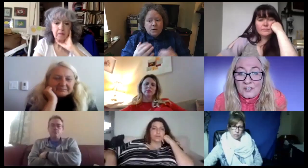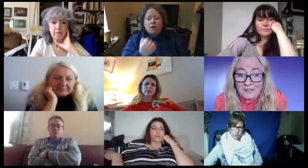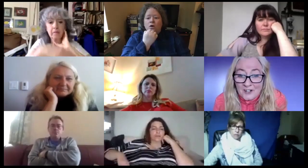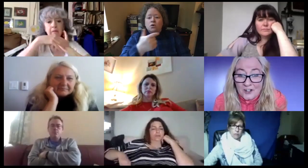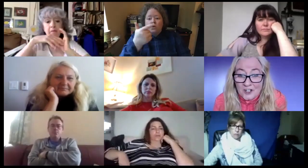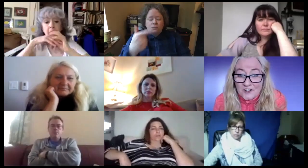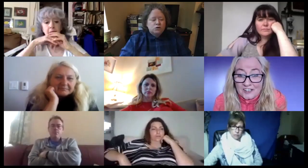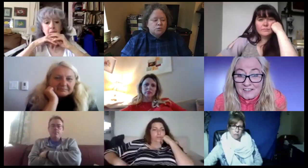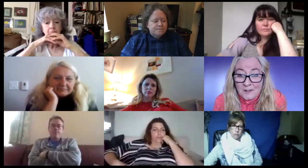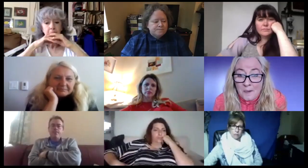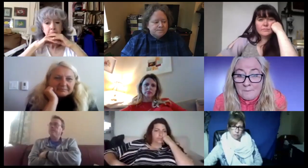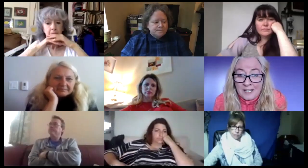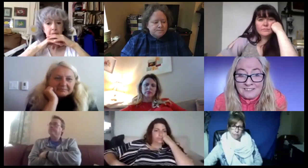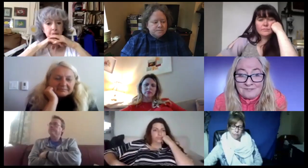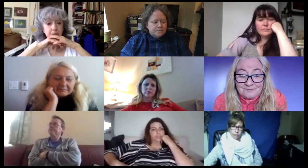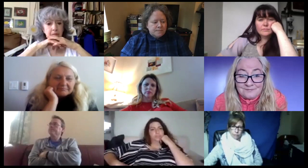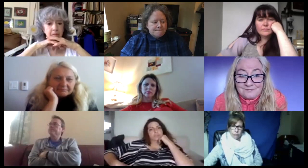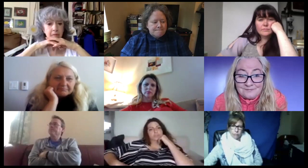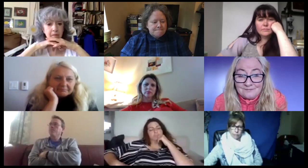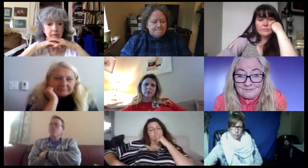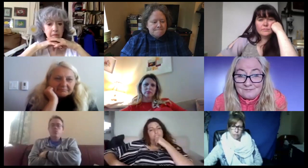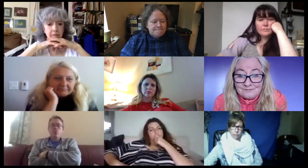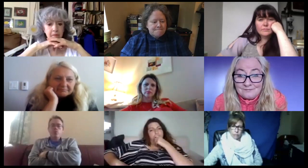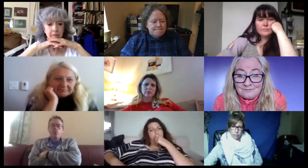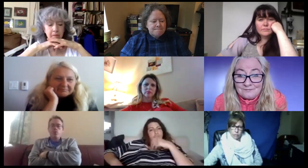going to be in other countries.